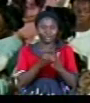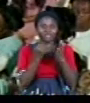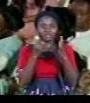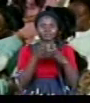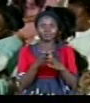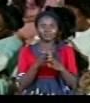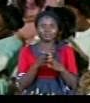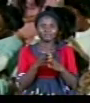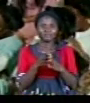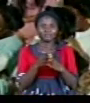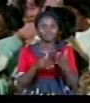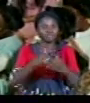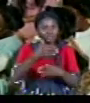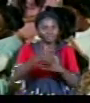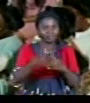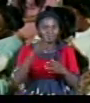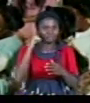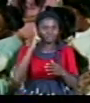person now.